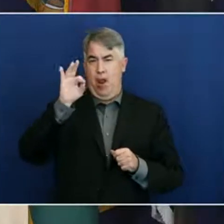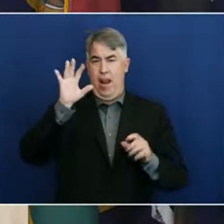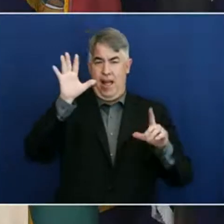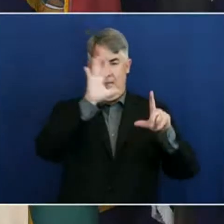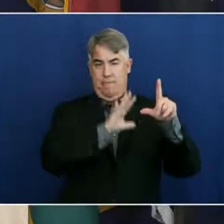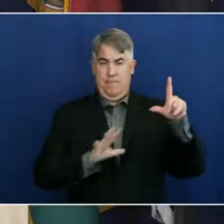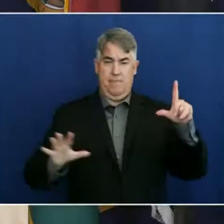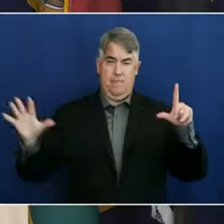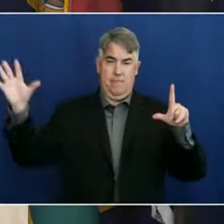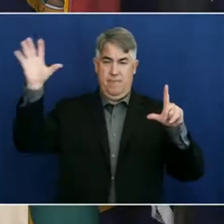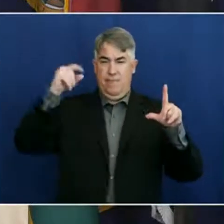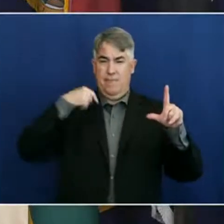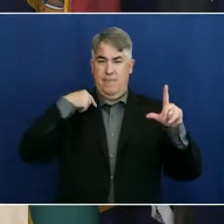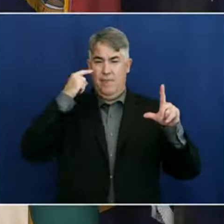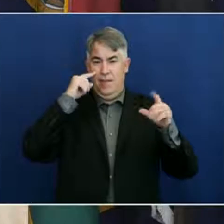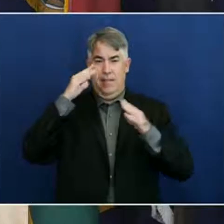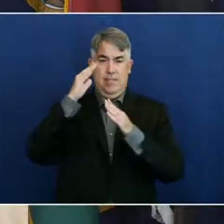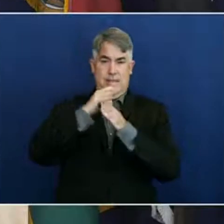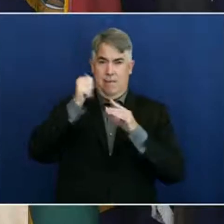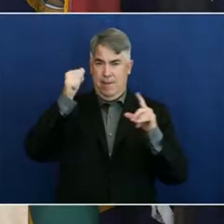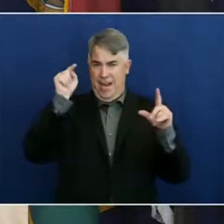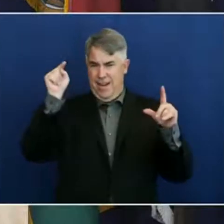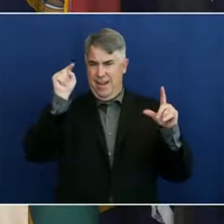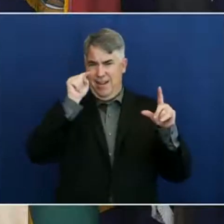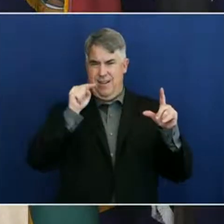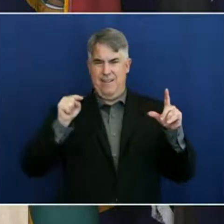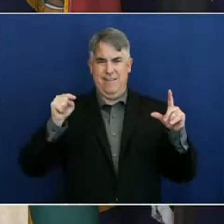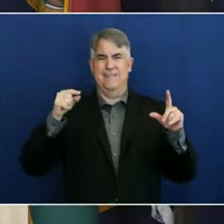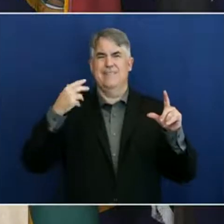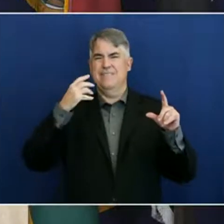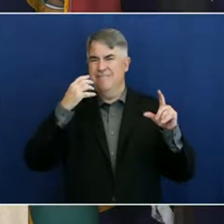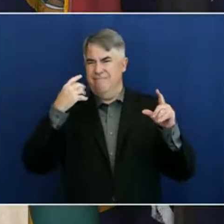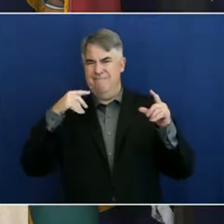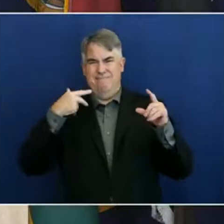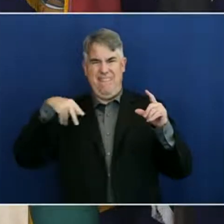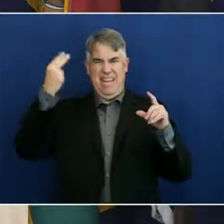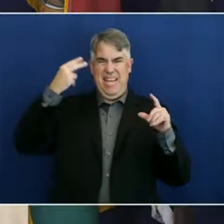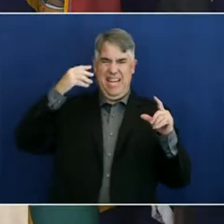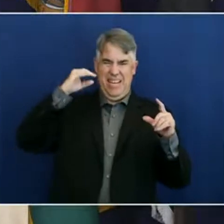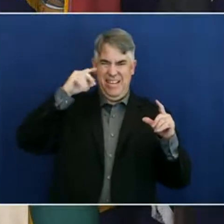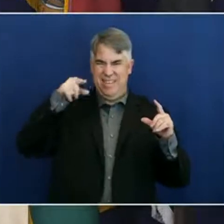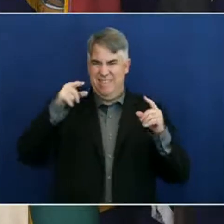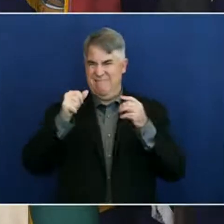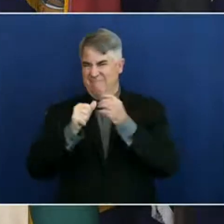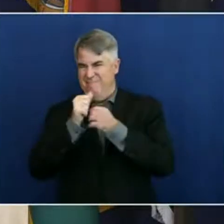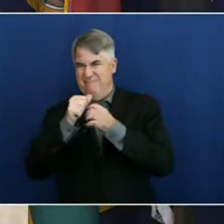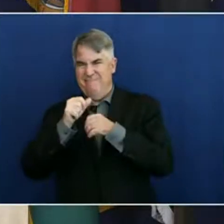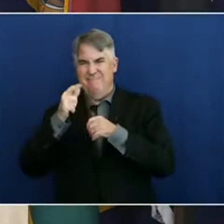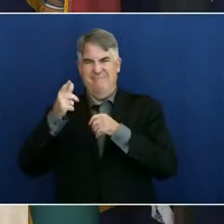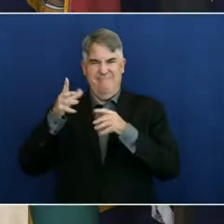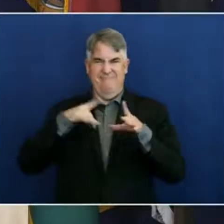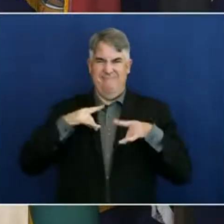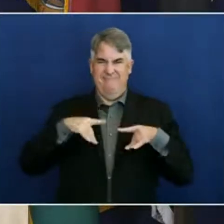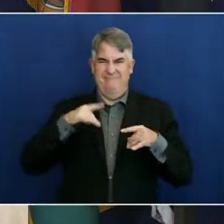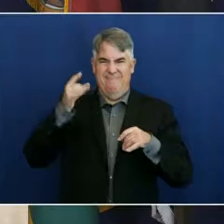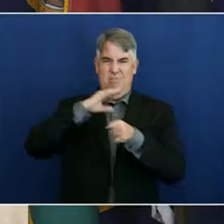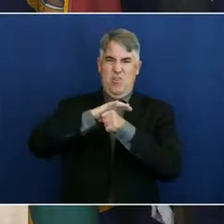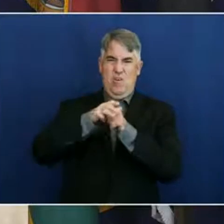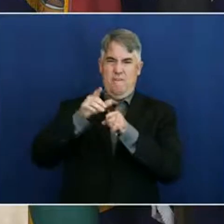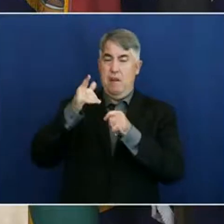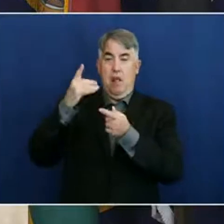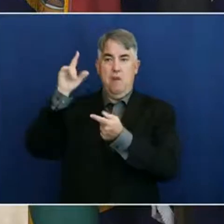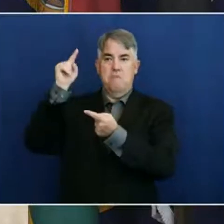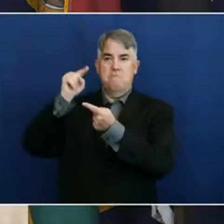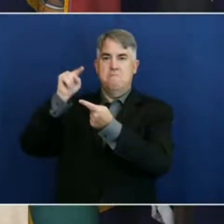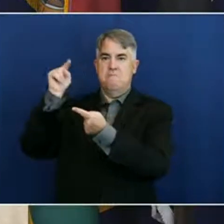over 50% of the population now has at least one dose. In terms of demographics, which is the high